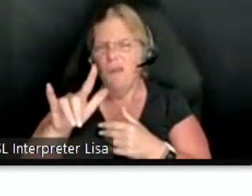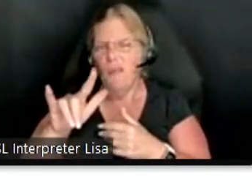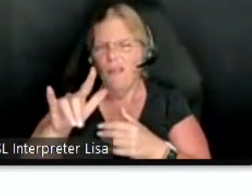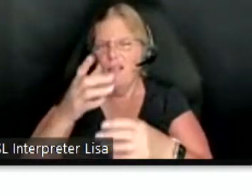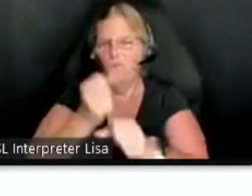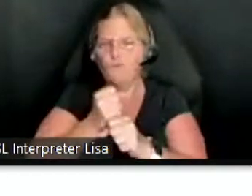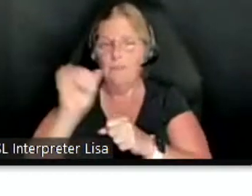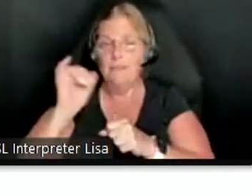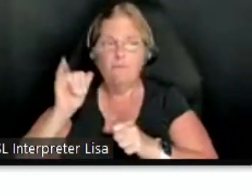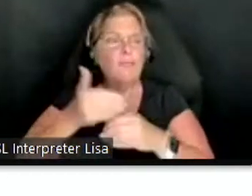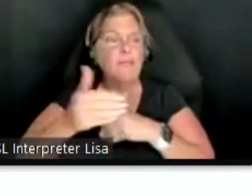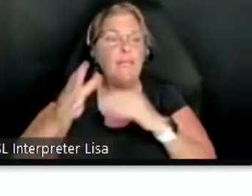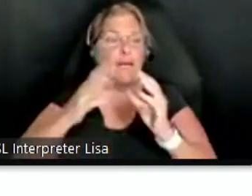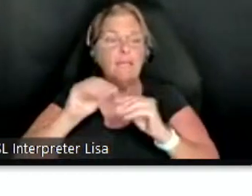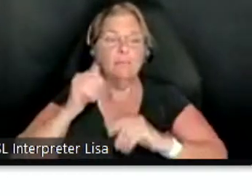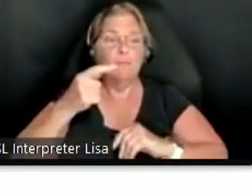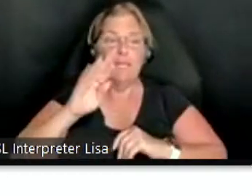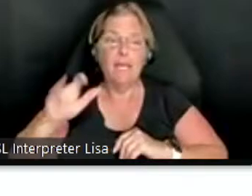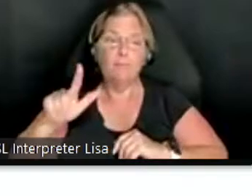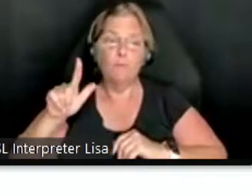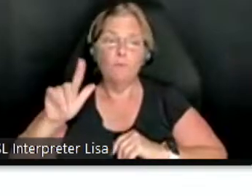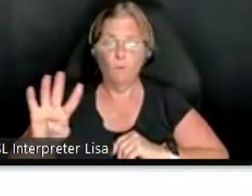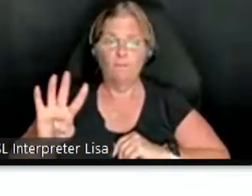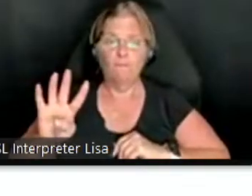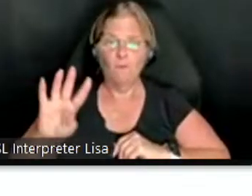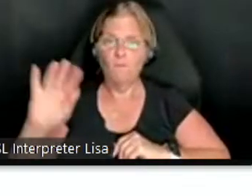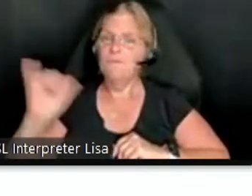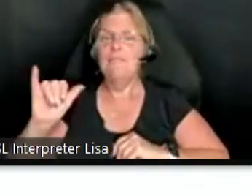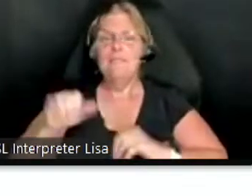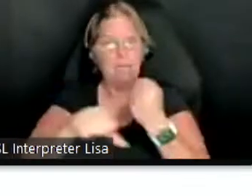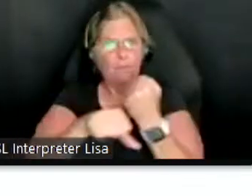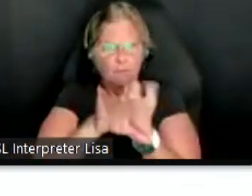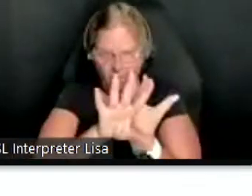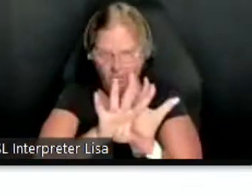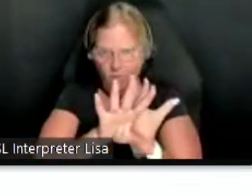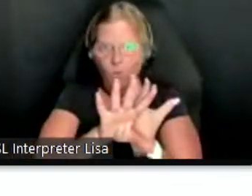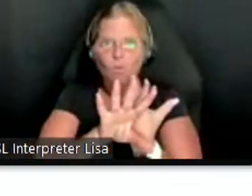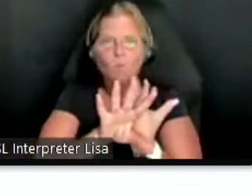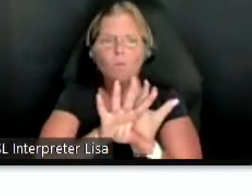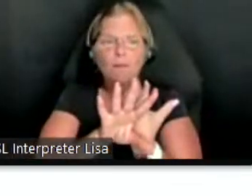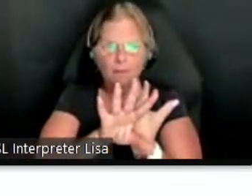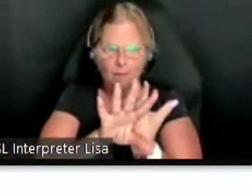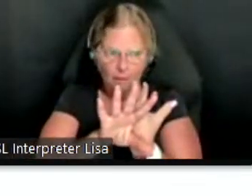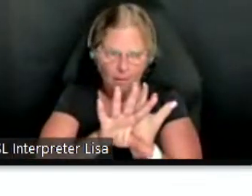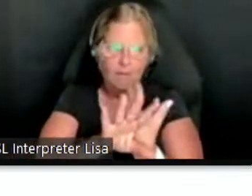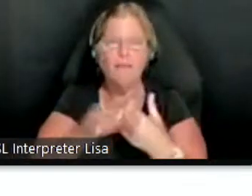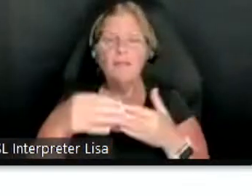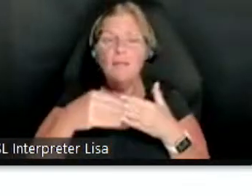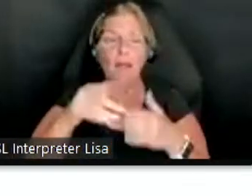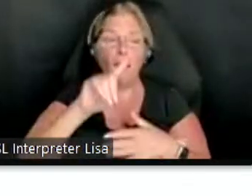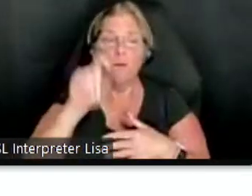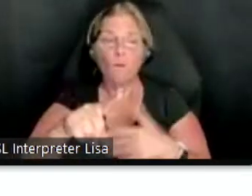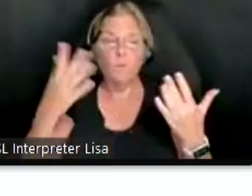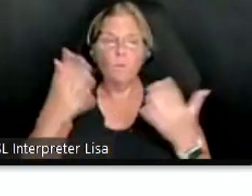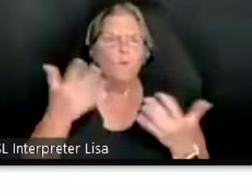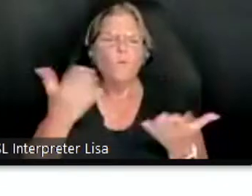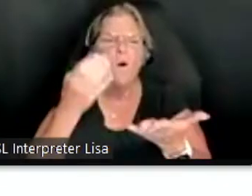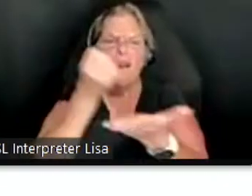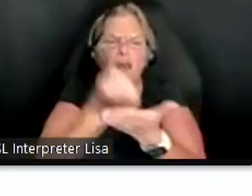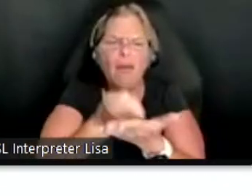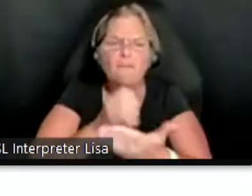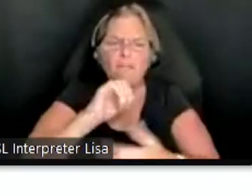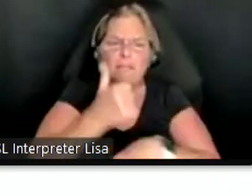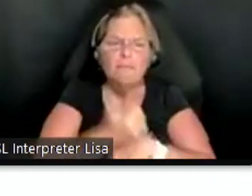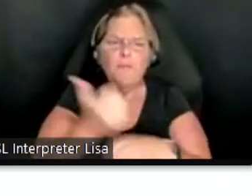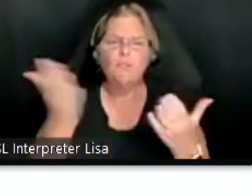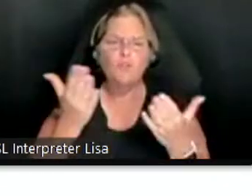next meeting is April 24th, another virtual opportunity. And with that, the guiding question is going to be, what evidence-based